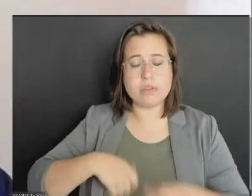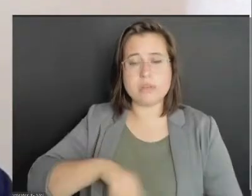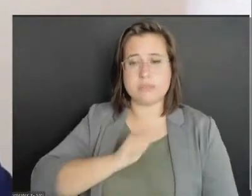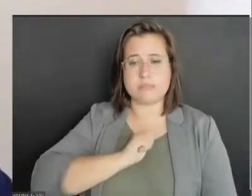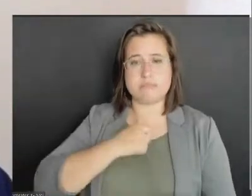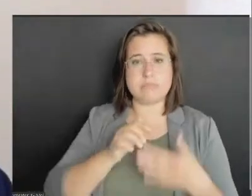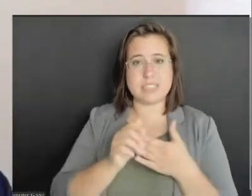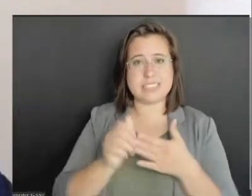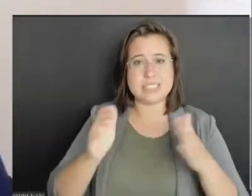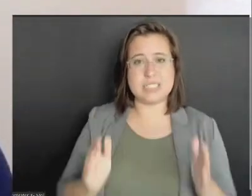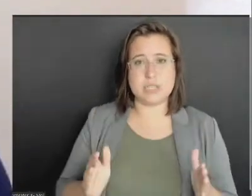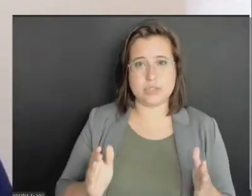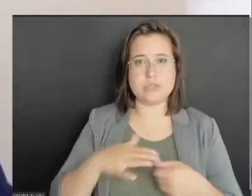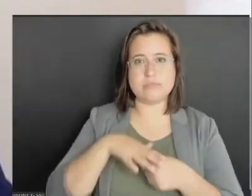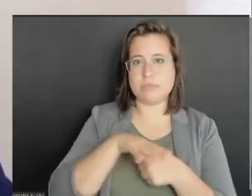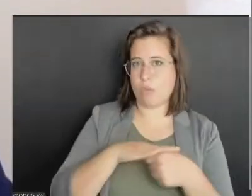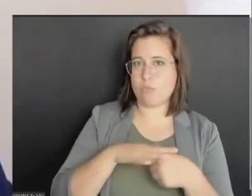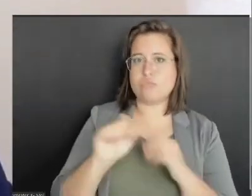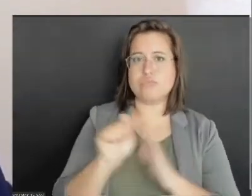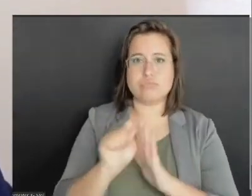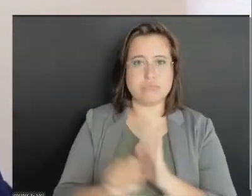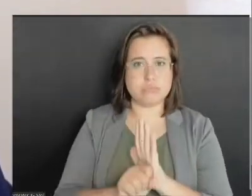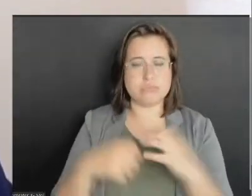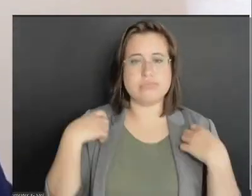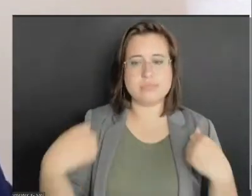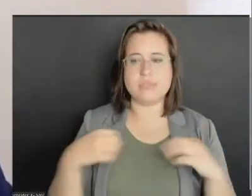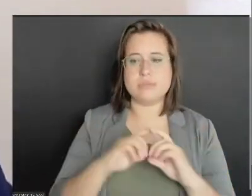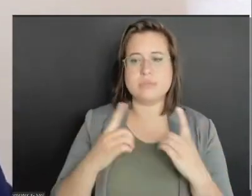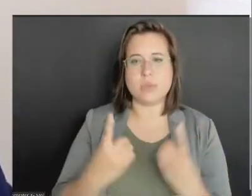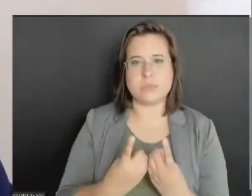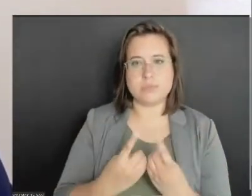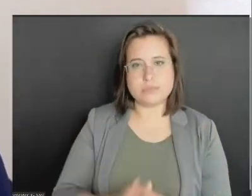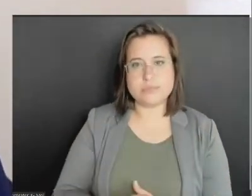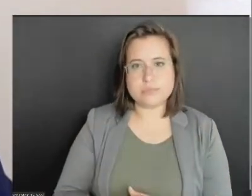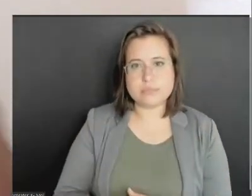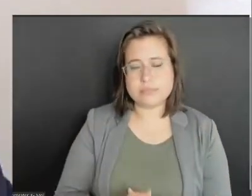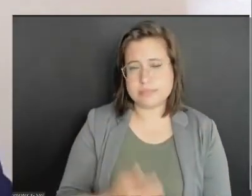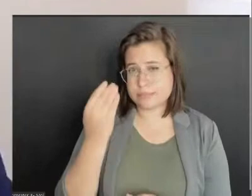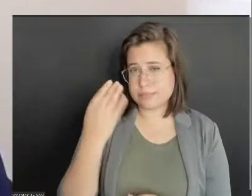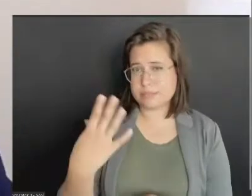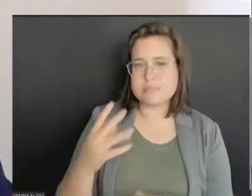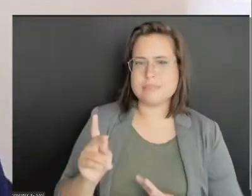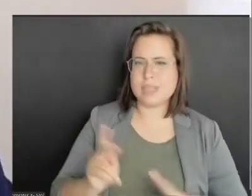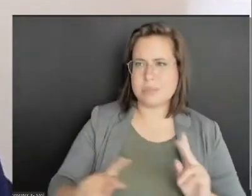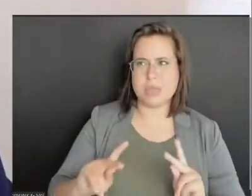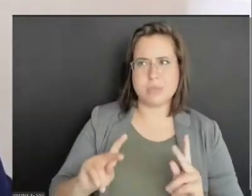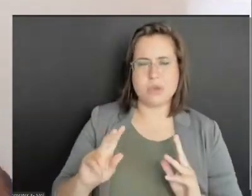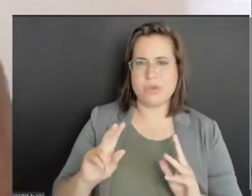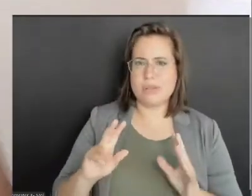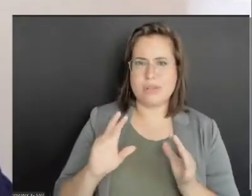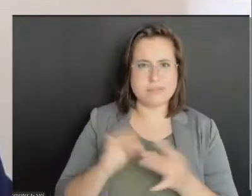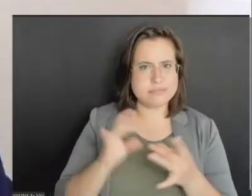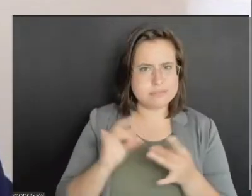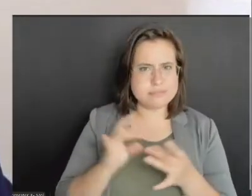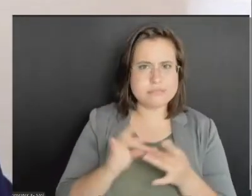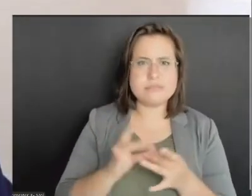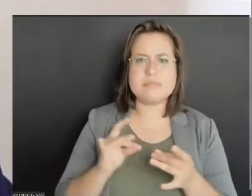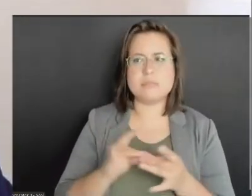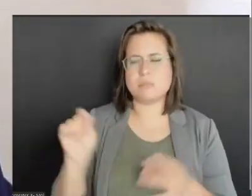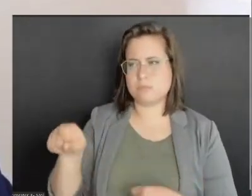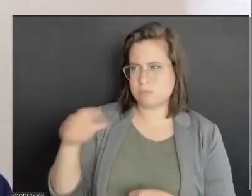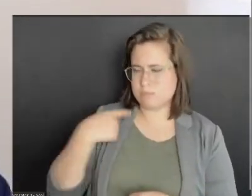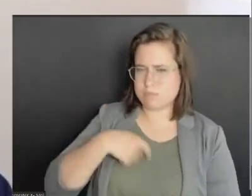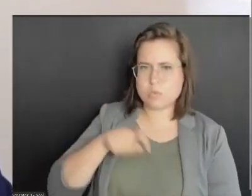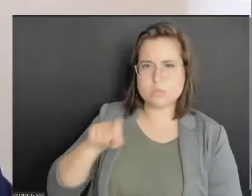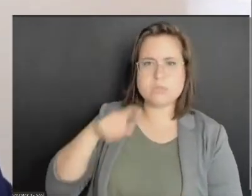leader in local and state health departments. And I'll tell you, people talk a lot about, yes, we need public health